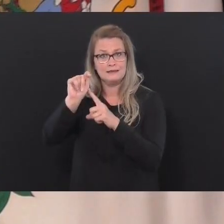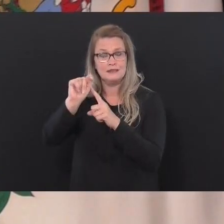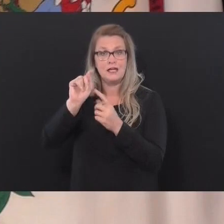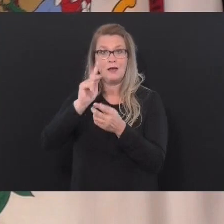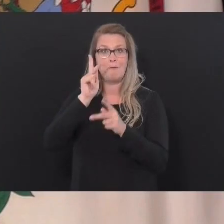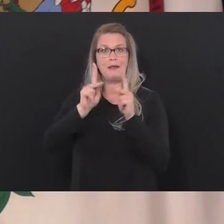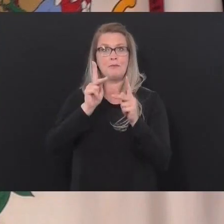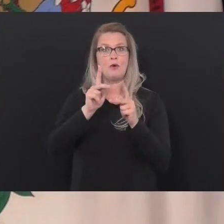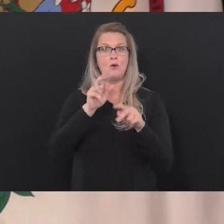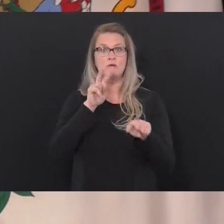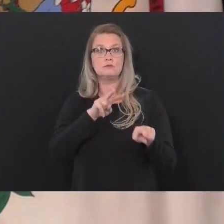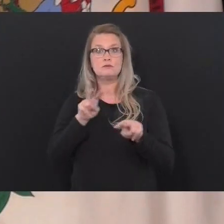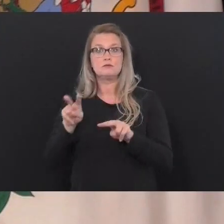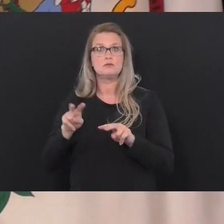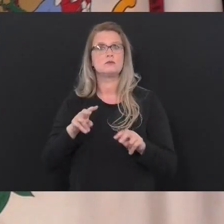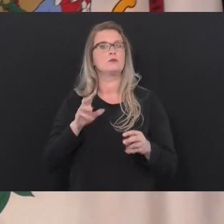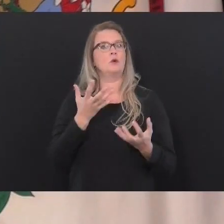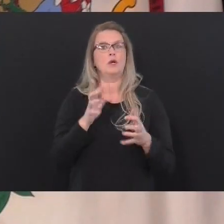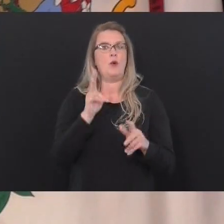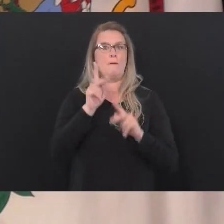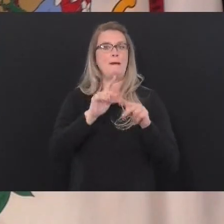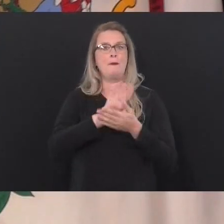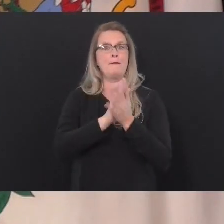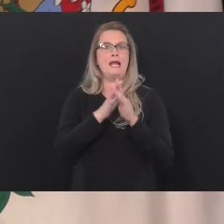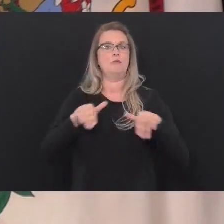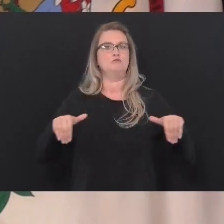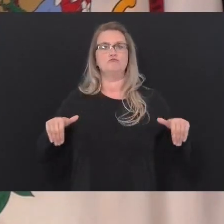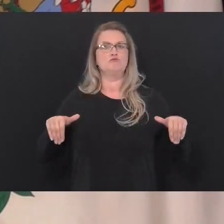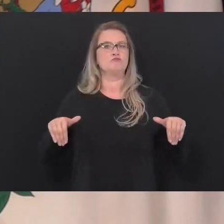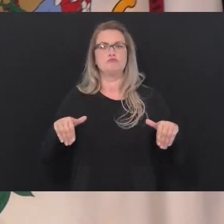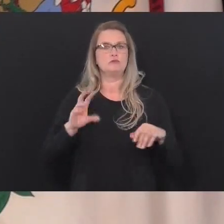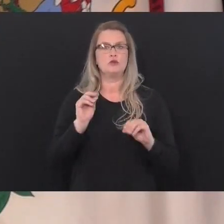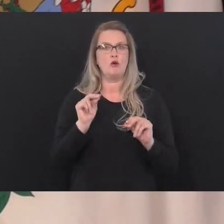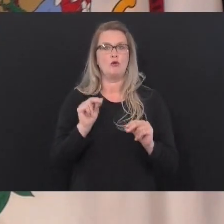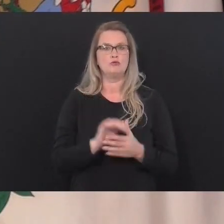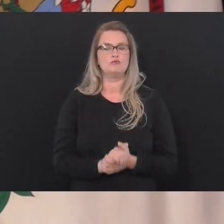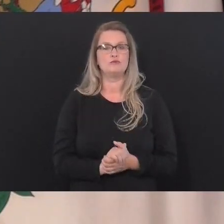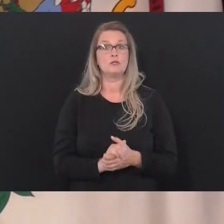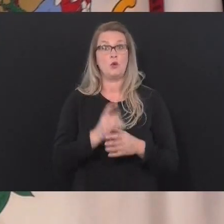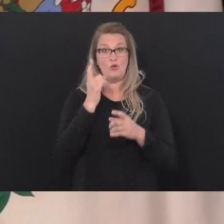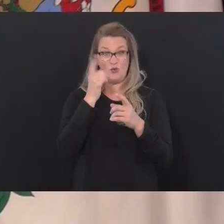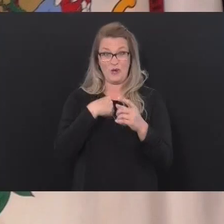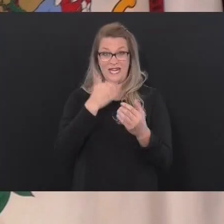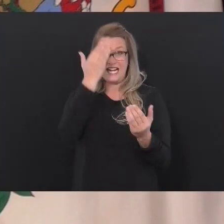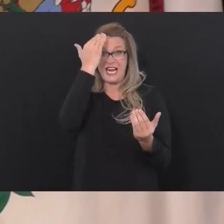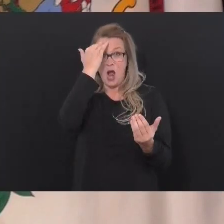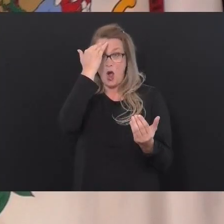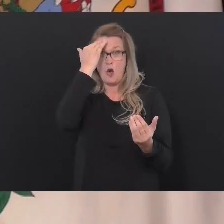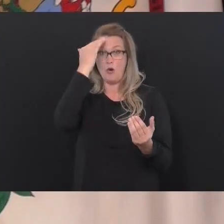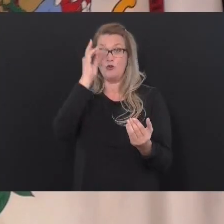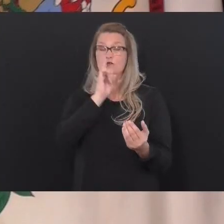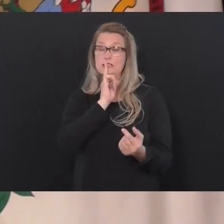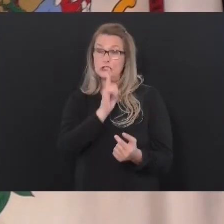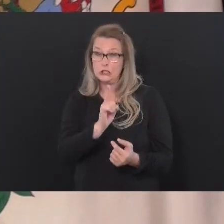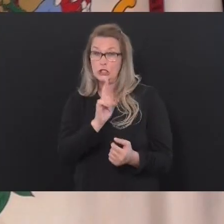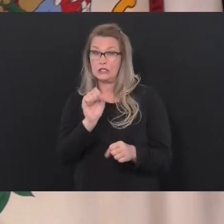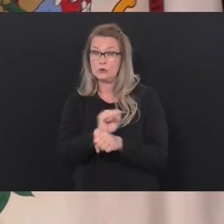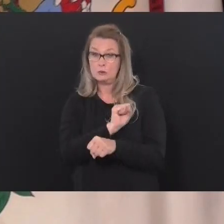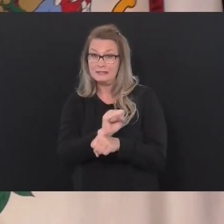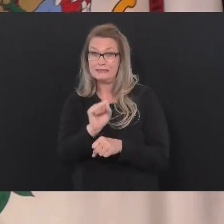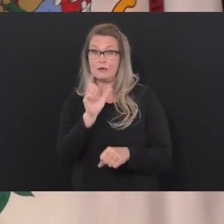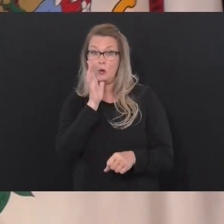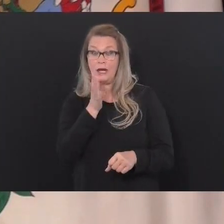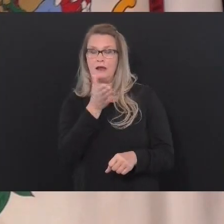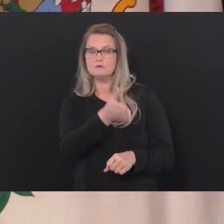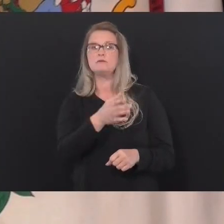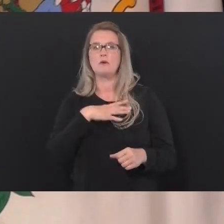lax, we're going to have a bigger problem. And so we want to stay right. When we really know it's a hot spot,